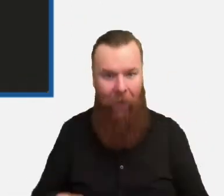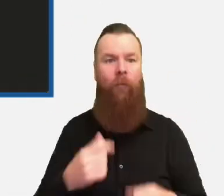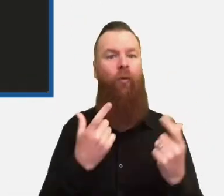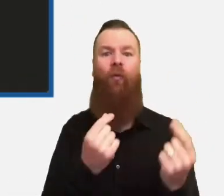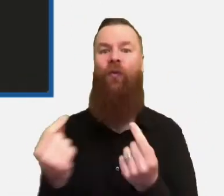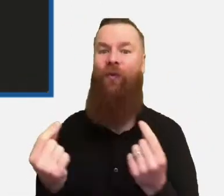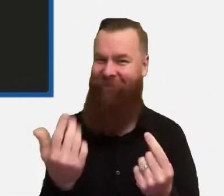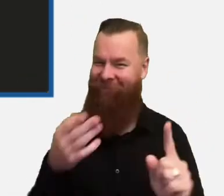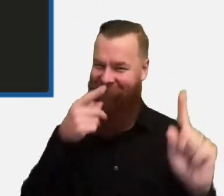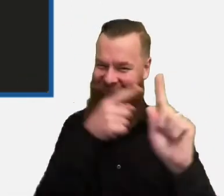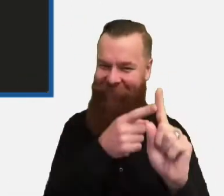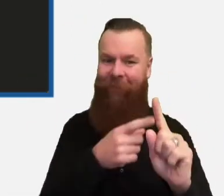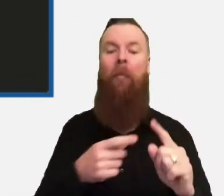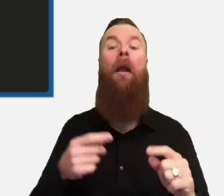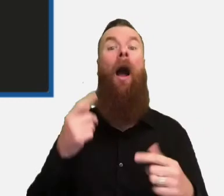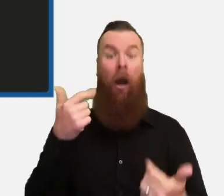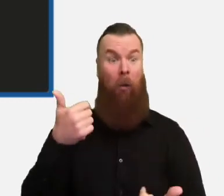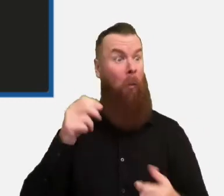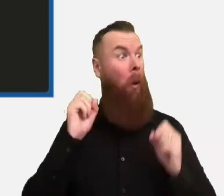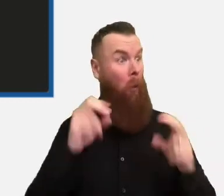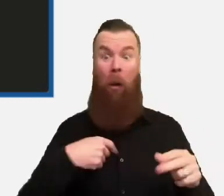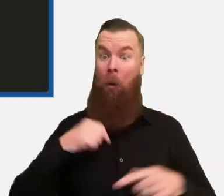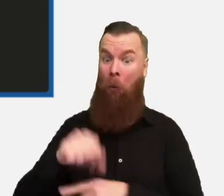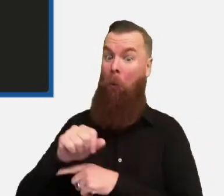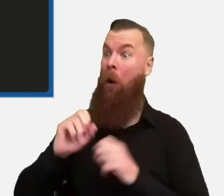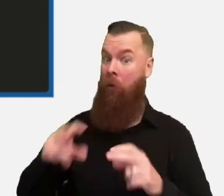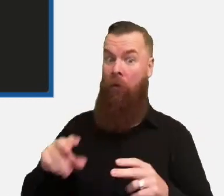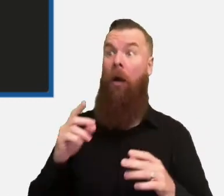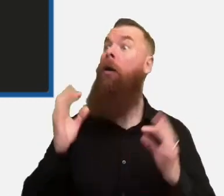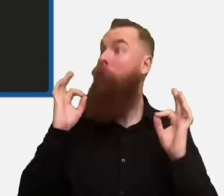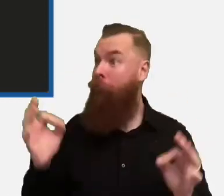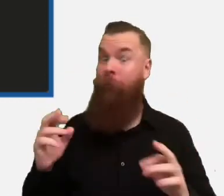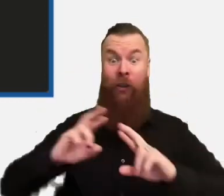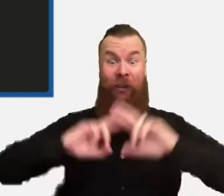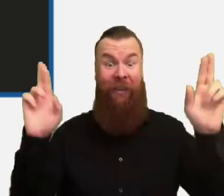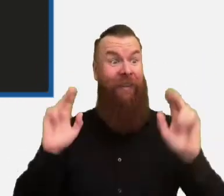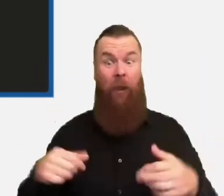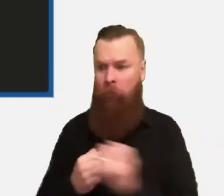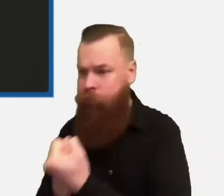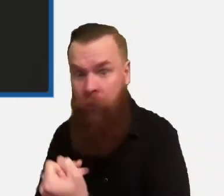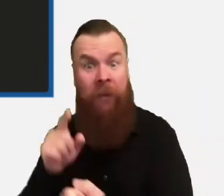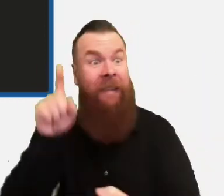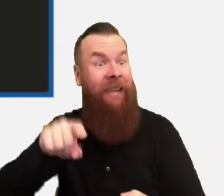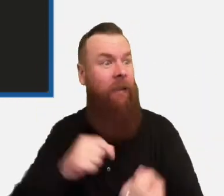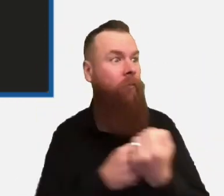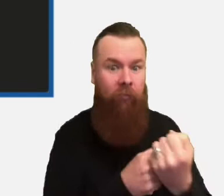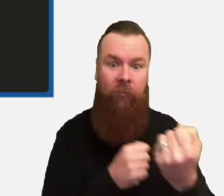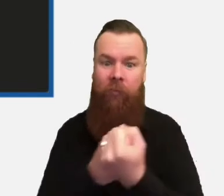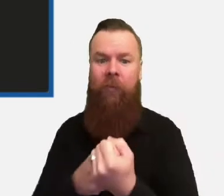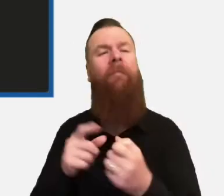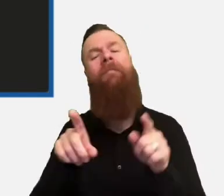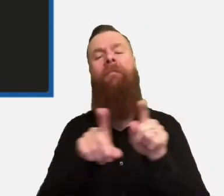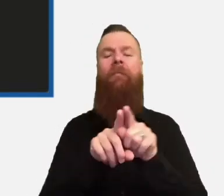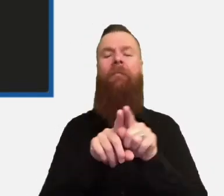el sudeste asiático, beneficiando a Filipinas, Indonesia y Vietnam, implementado por UNOPS. Muchas